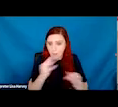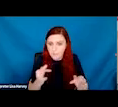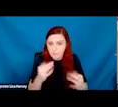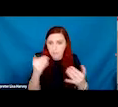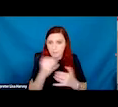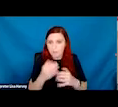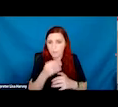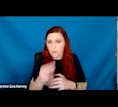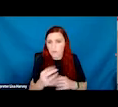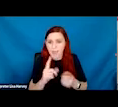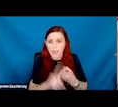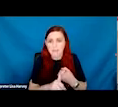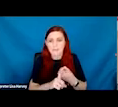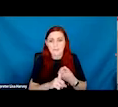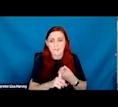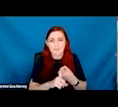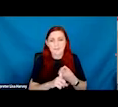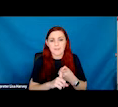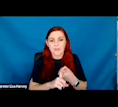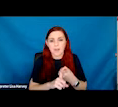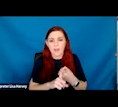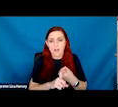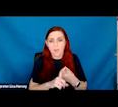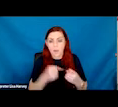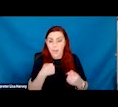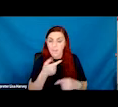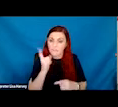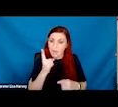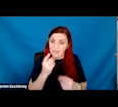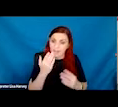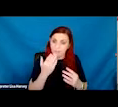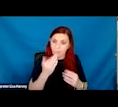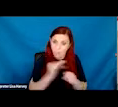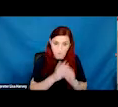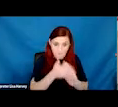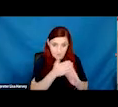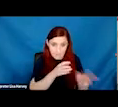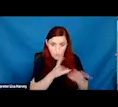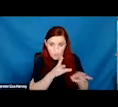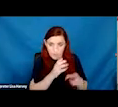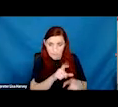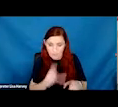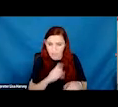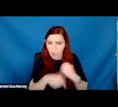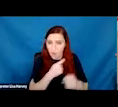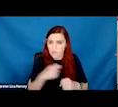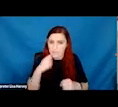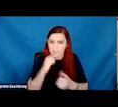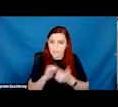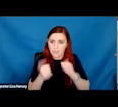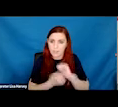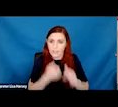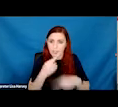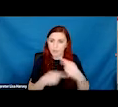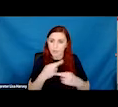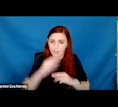I'm advising on access works within the council, I always specify the height the baby changing shelf should be installed at to